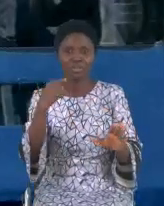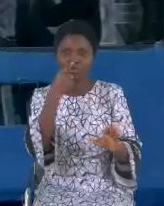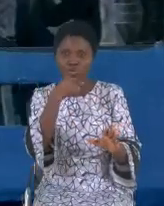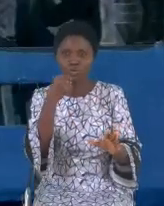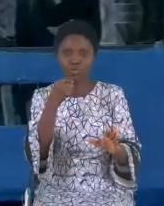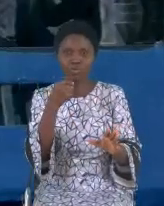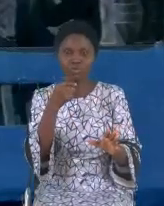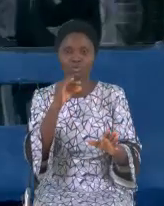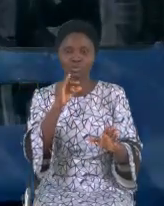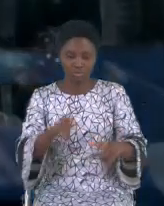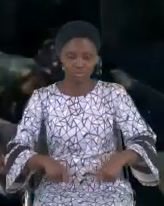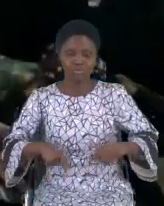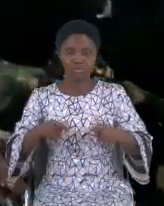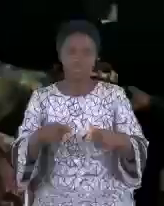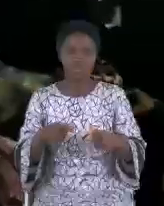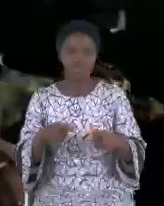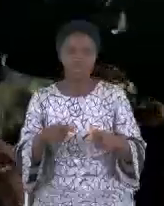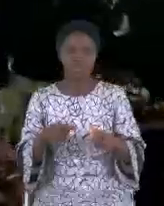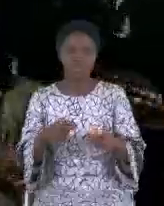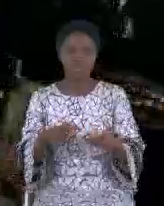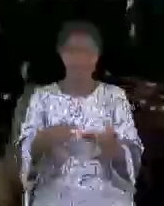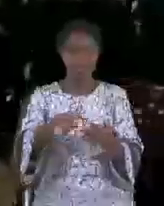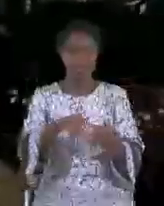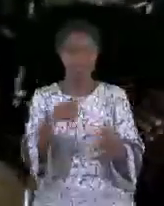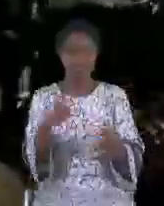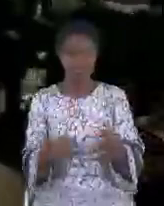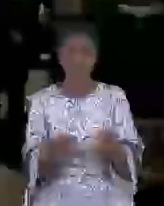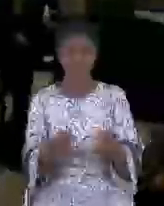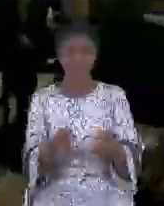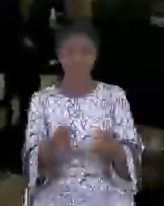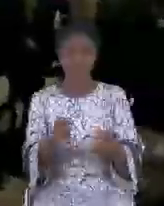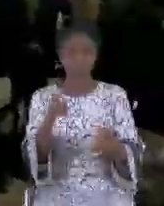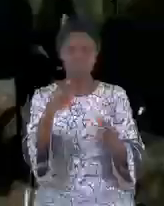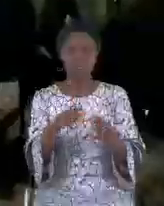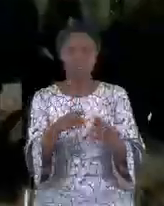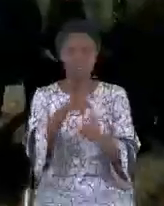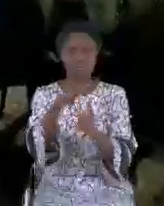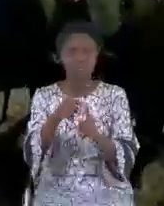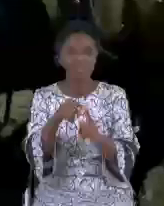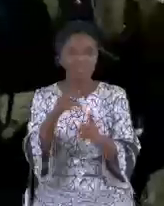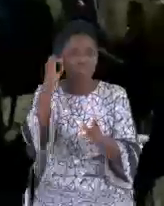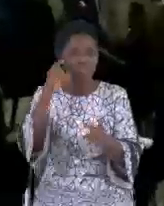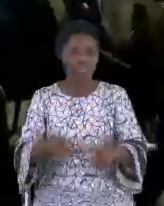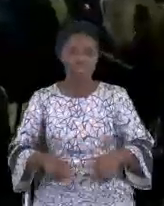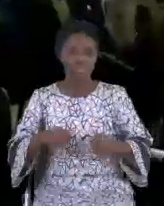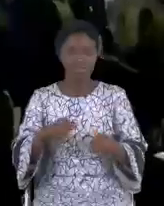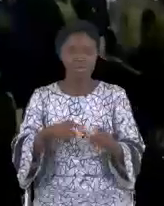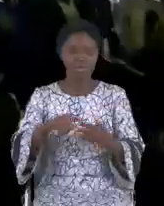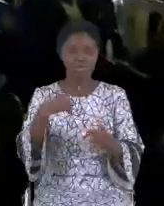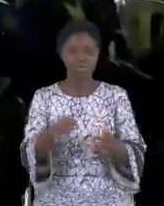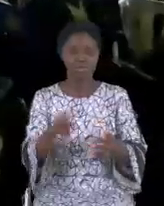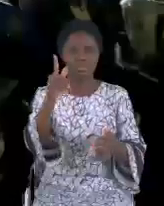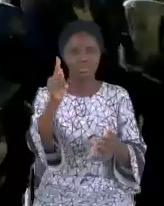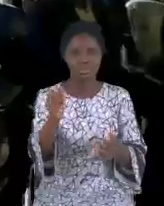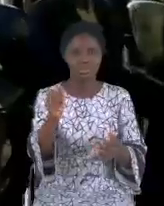among the tombs. Where he lived was among the tombs, among